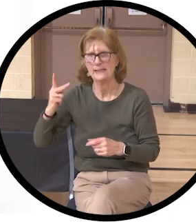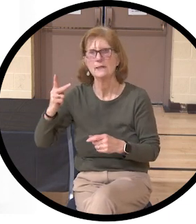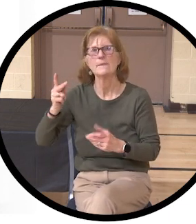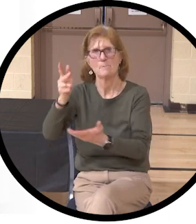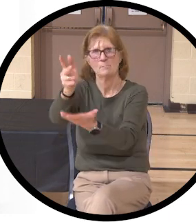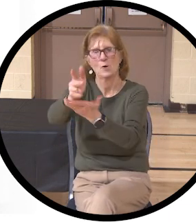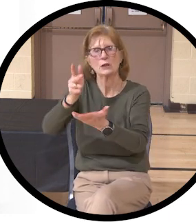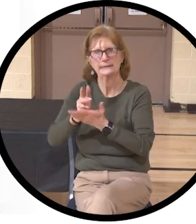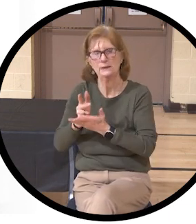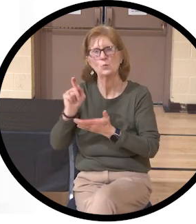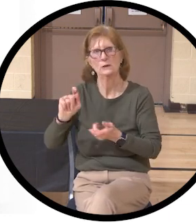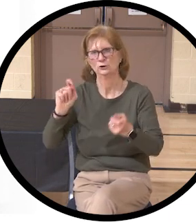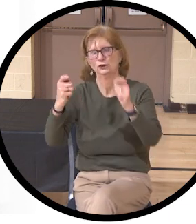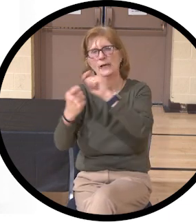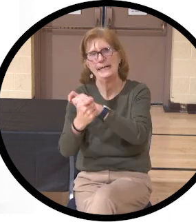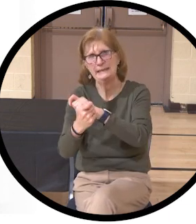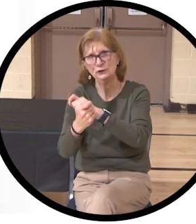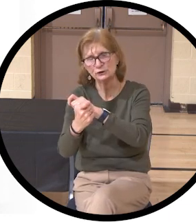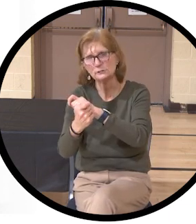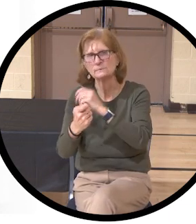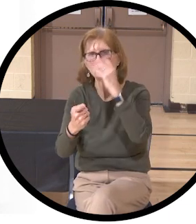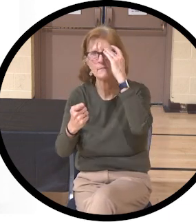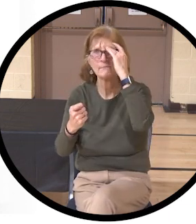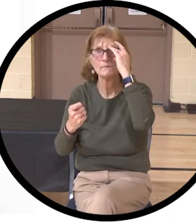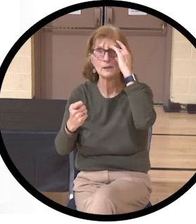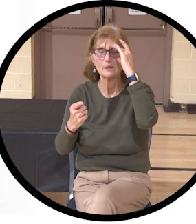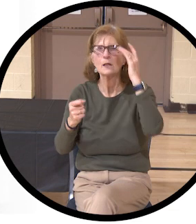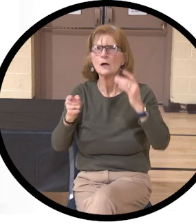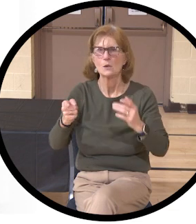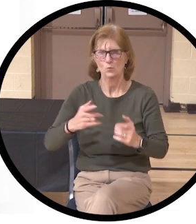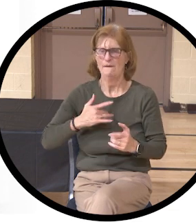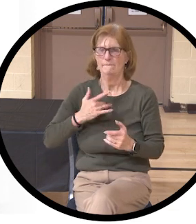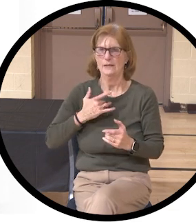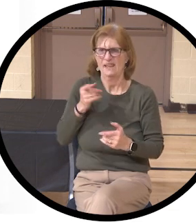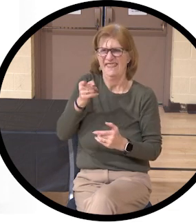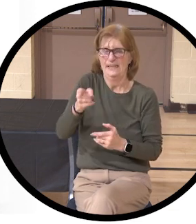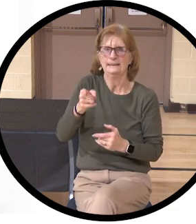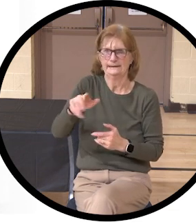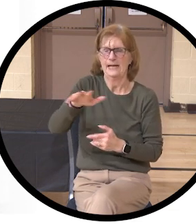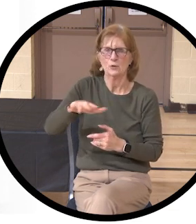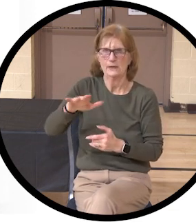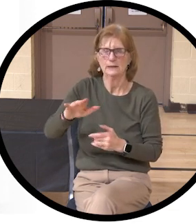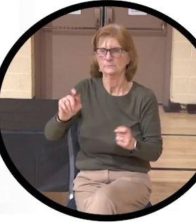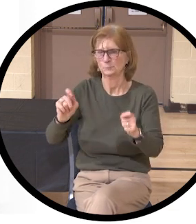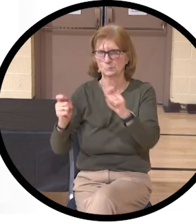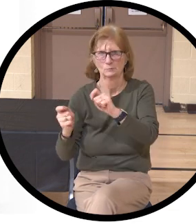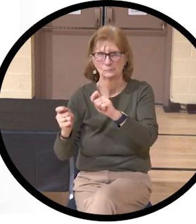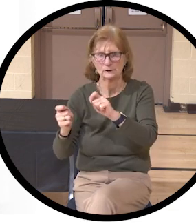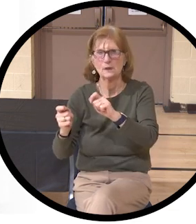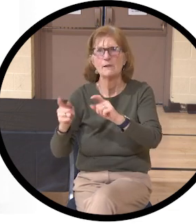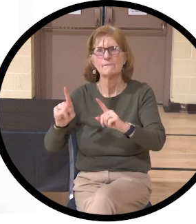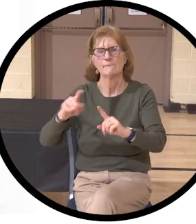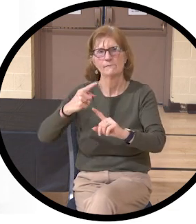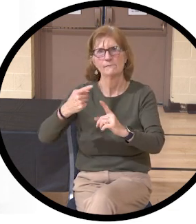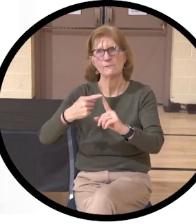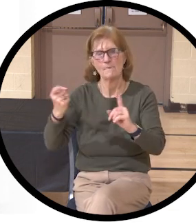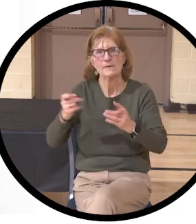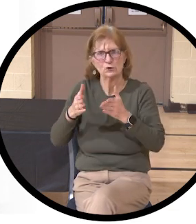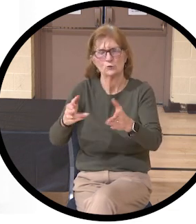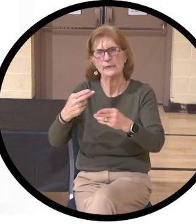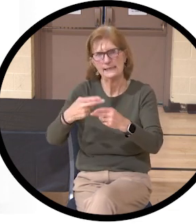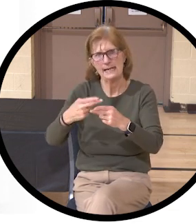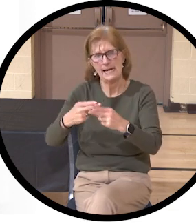parking, which side it's on, is we think that it's best to shift it at Samantha, and there's a few reasons for this.